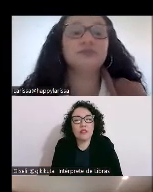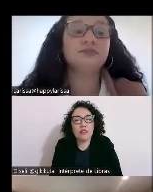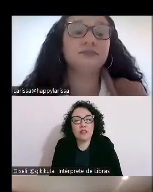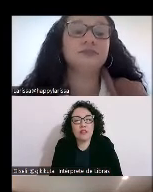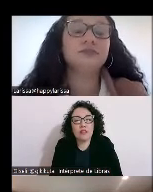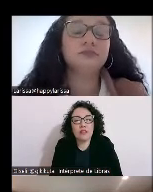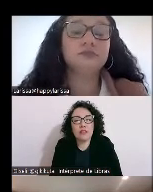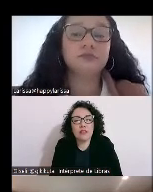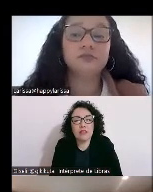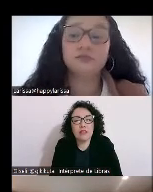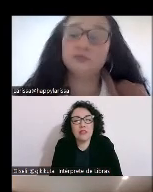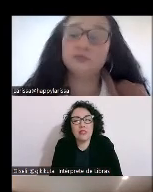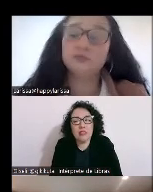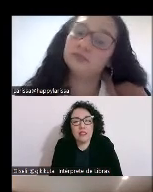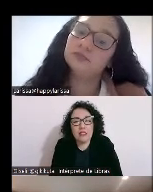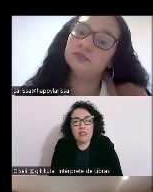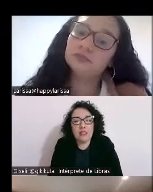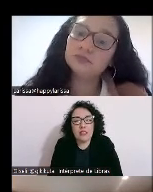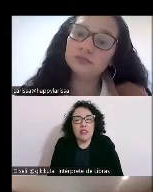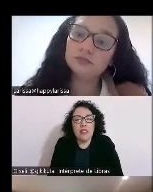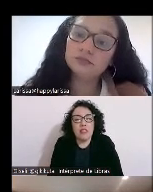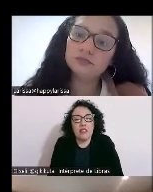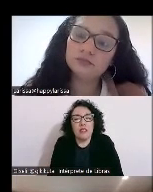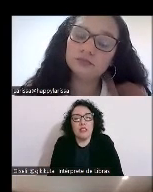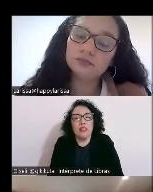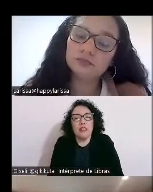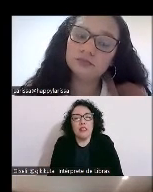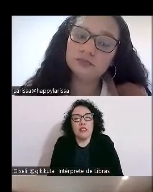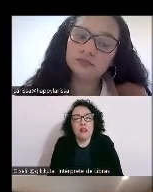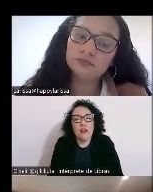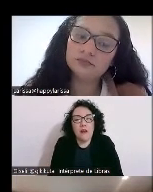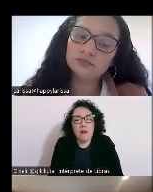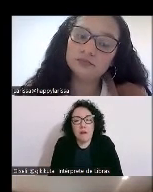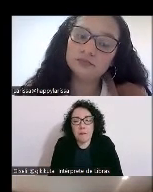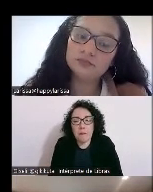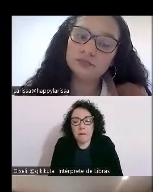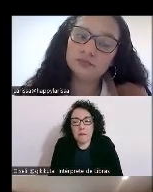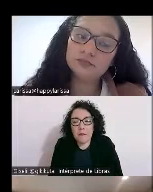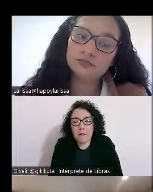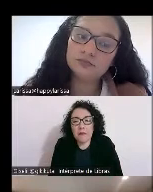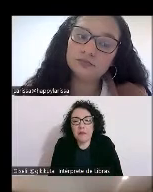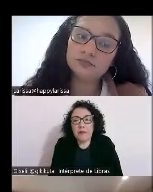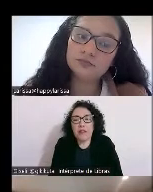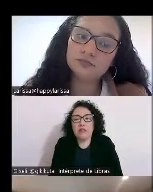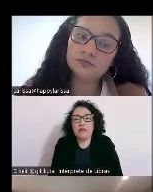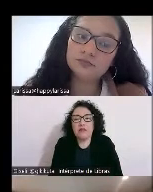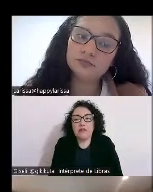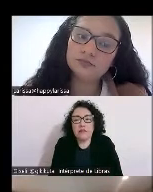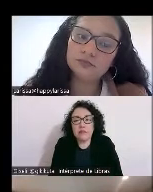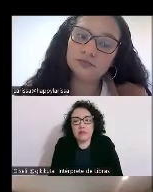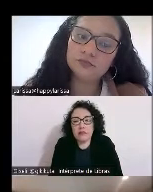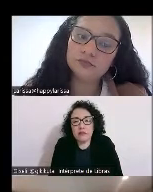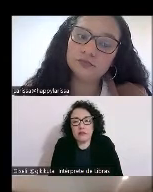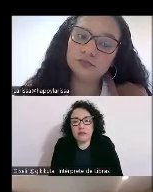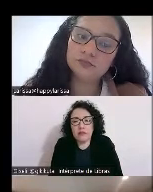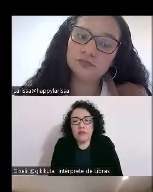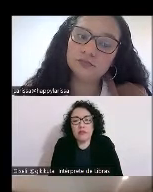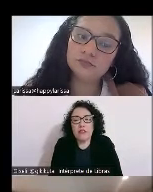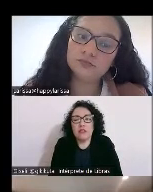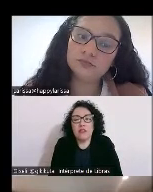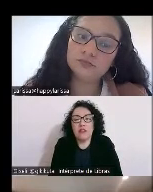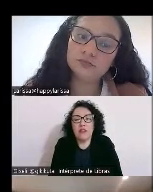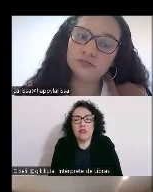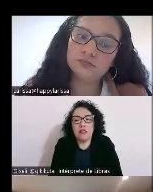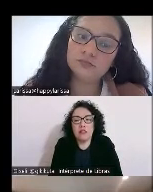skills that we try to develop, the role of the teacher as the guide on the side